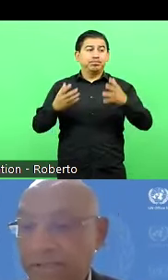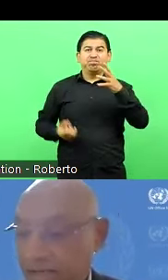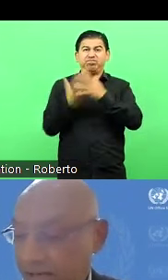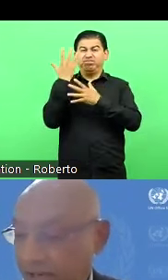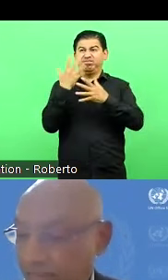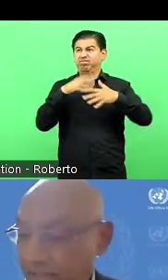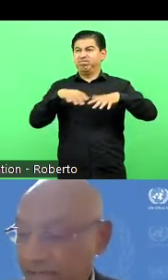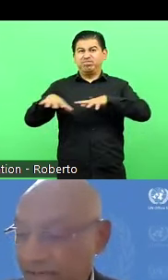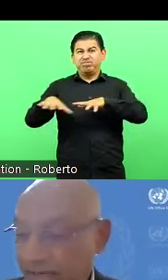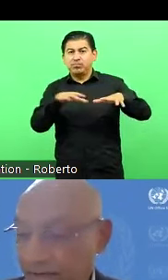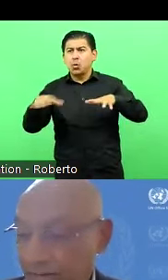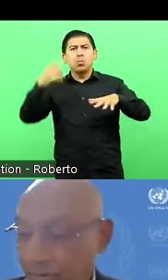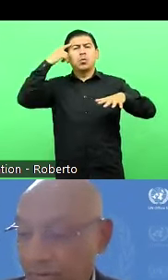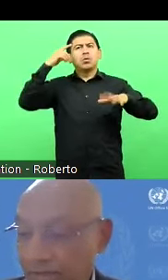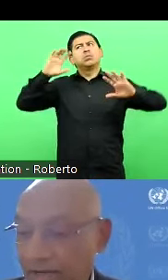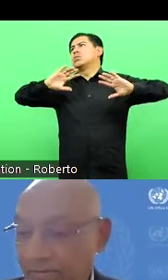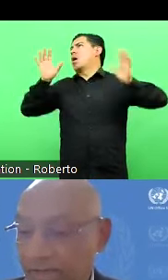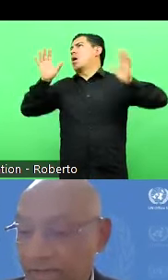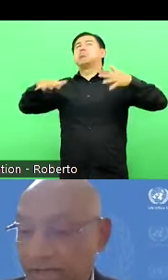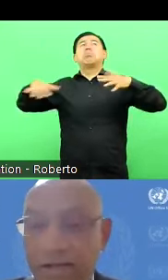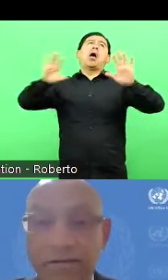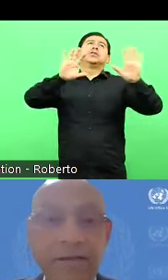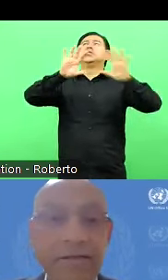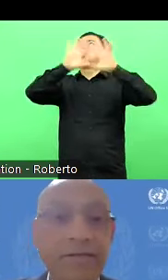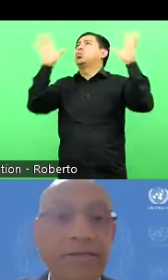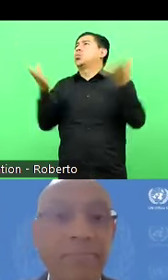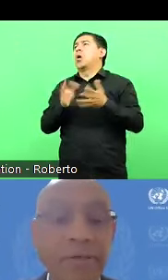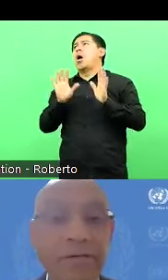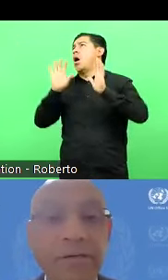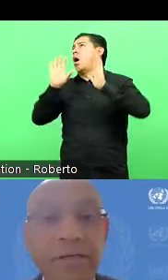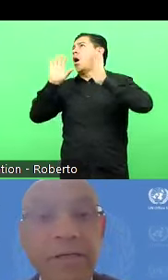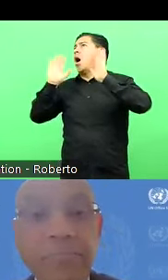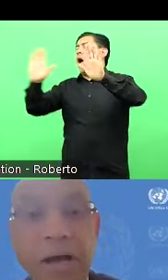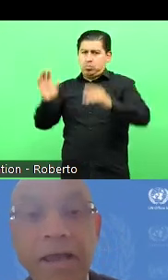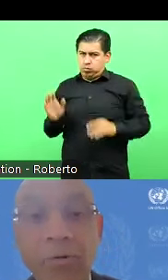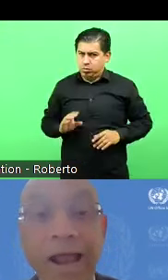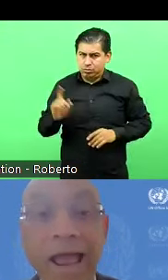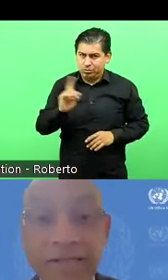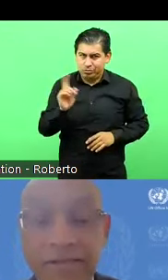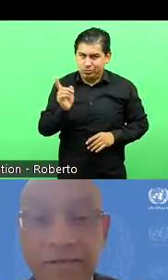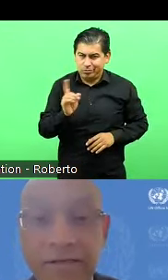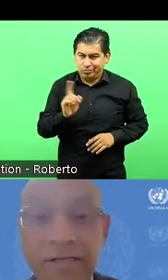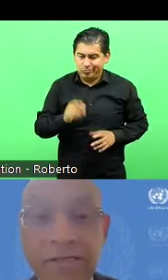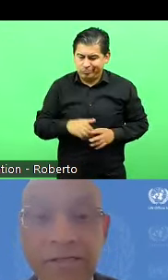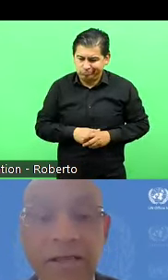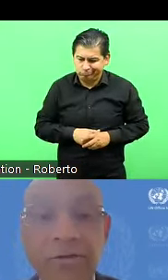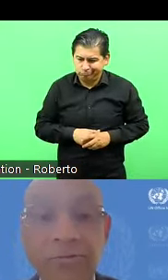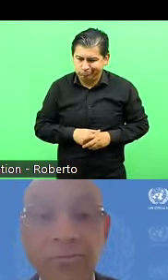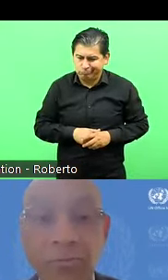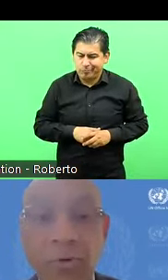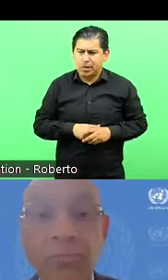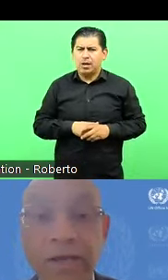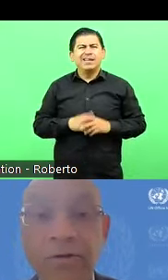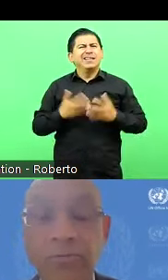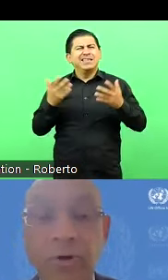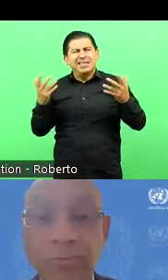means basically what we are trying to say is that disasters happen by our actions. It's due to